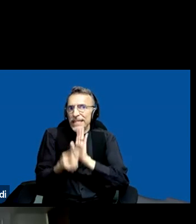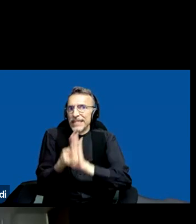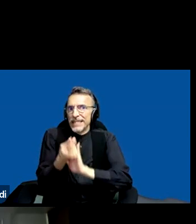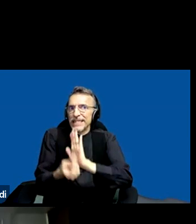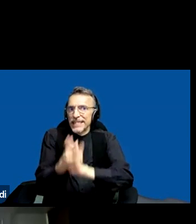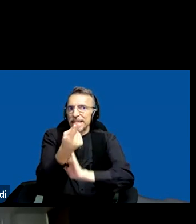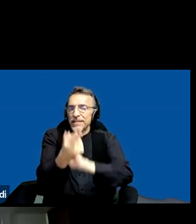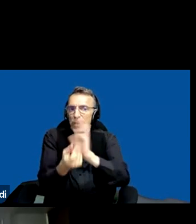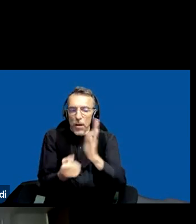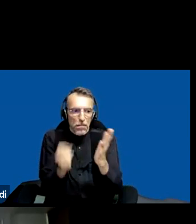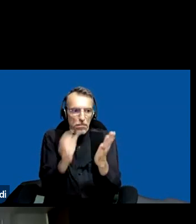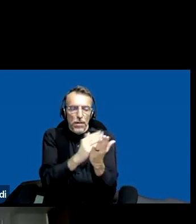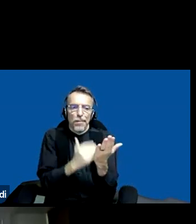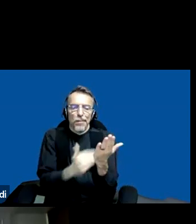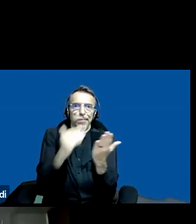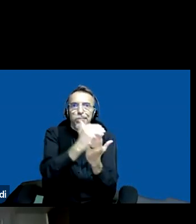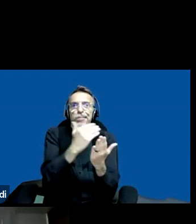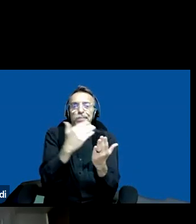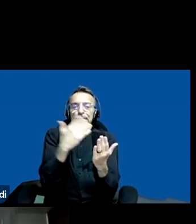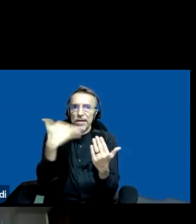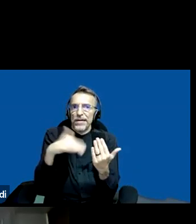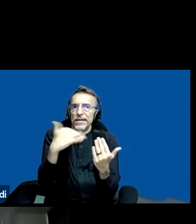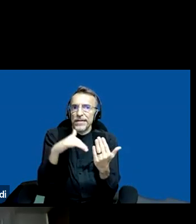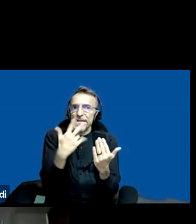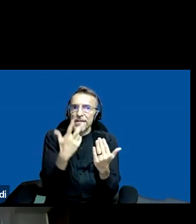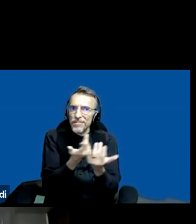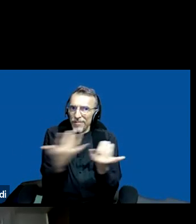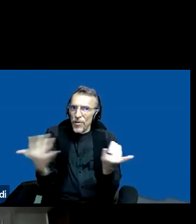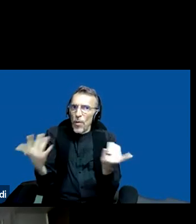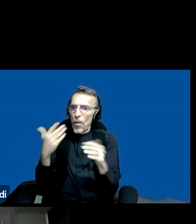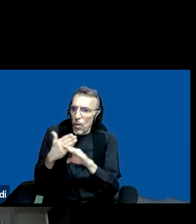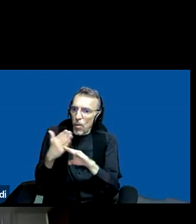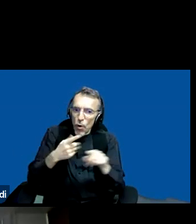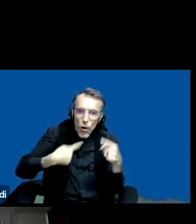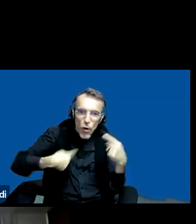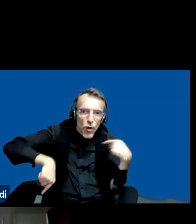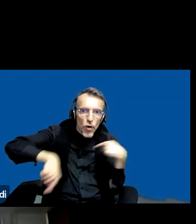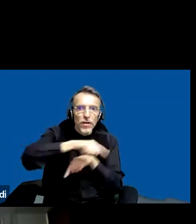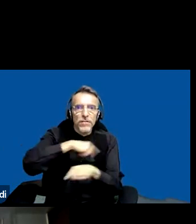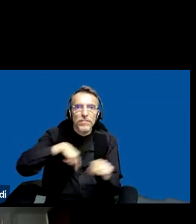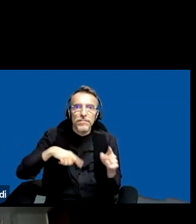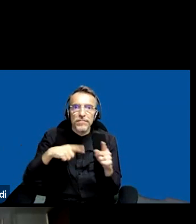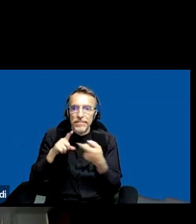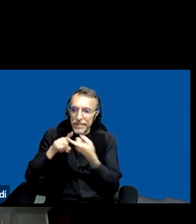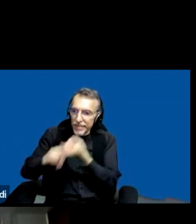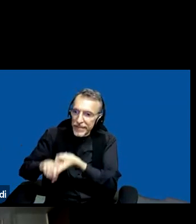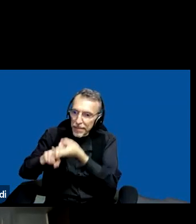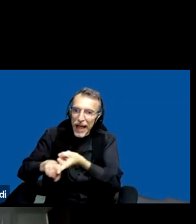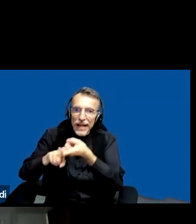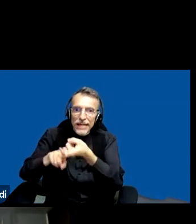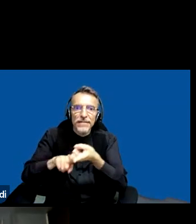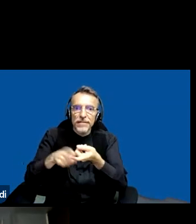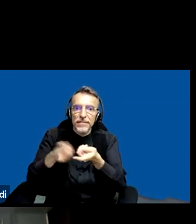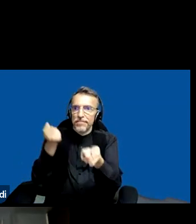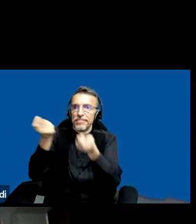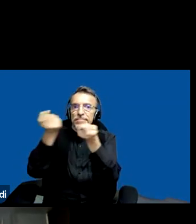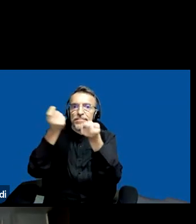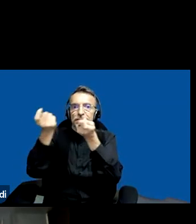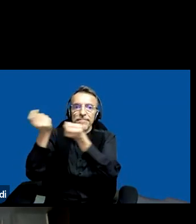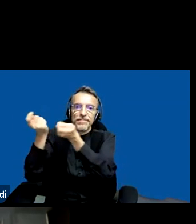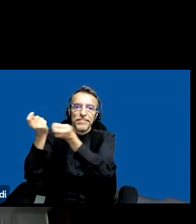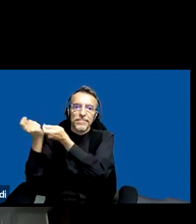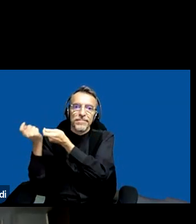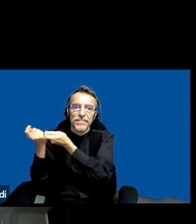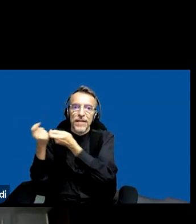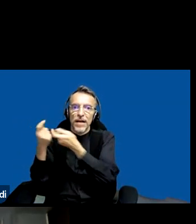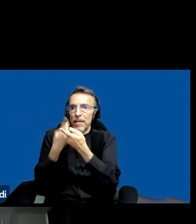to the forefront, where a lot of the work that we're depending on is conducted by people elsewhere in